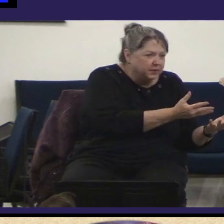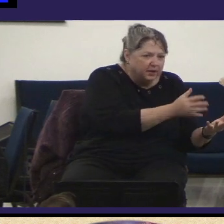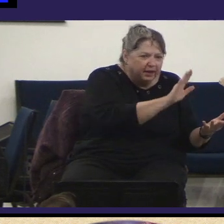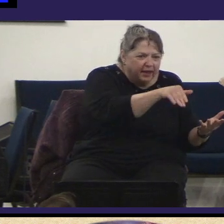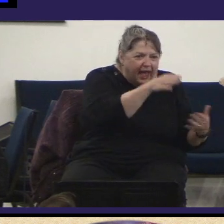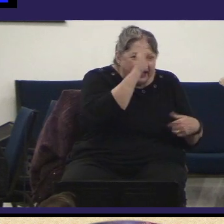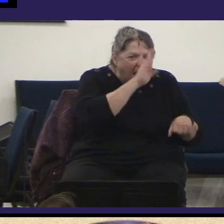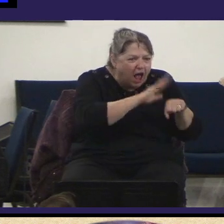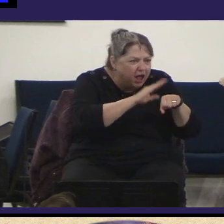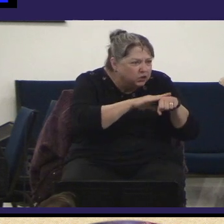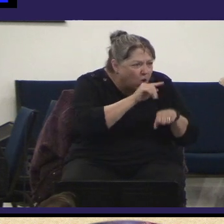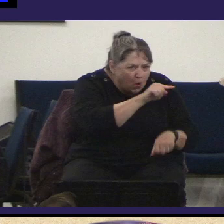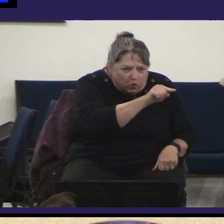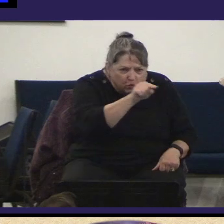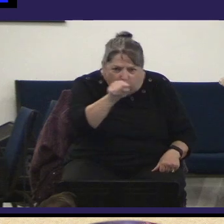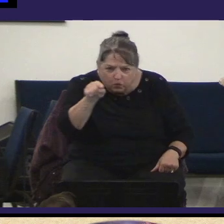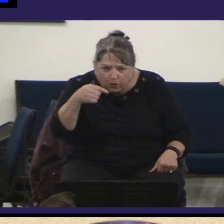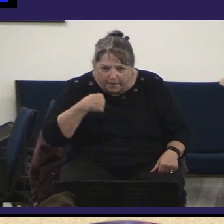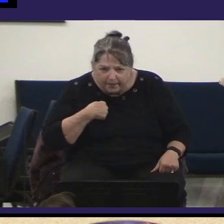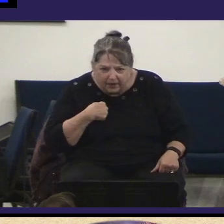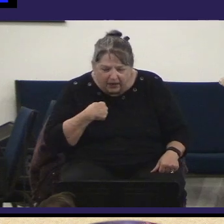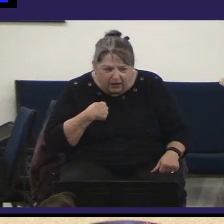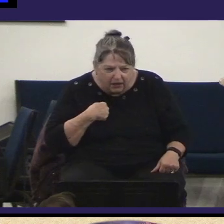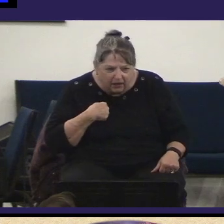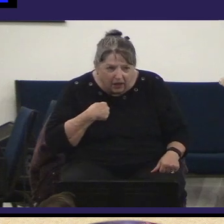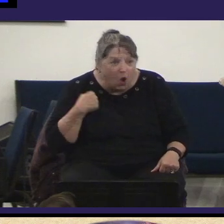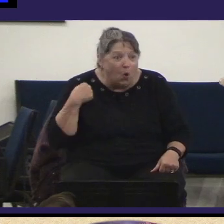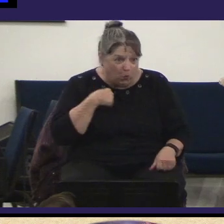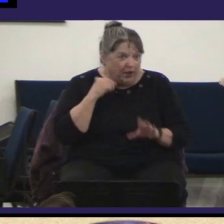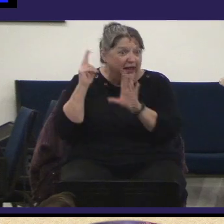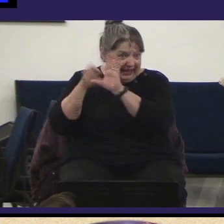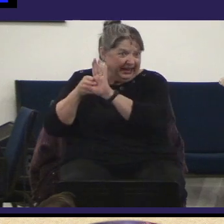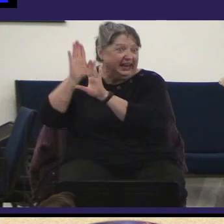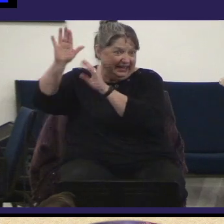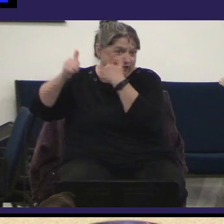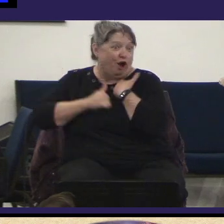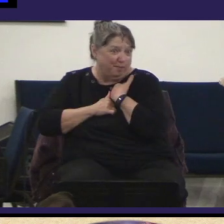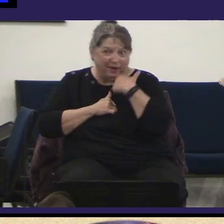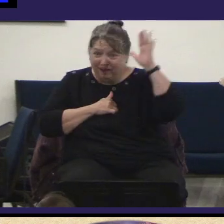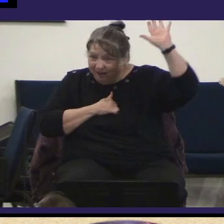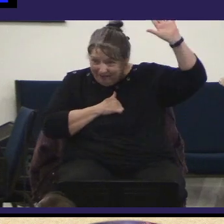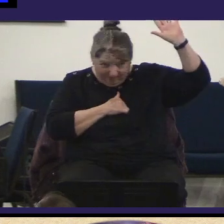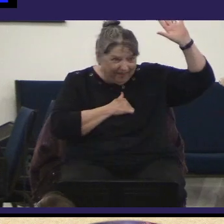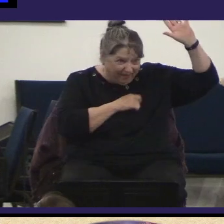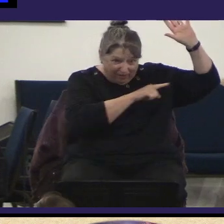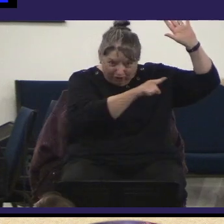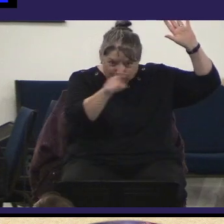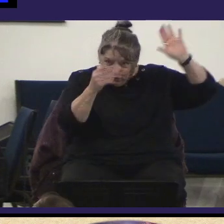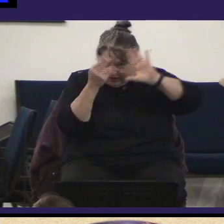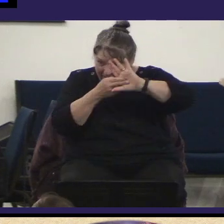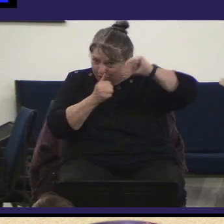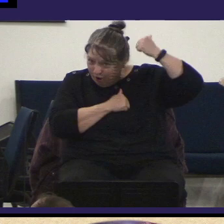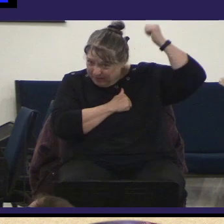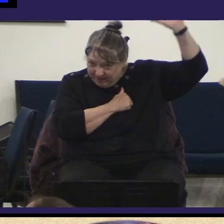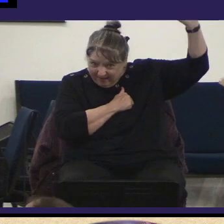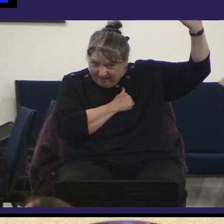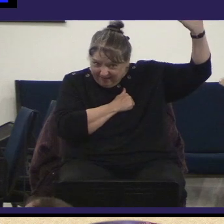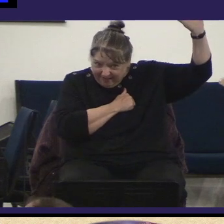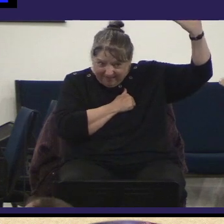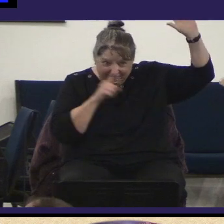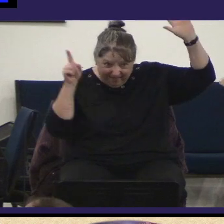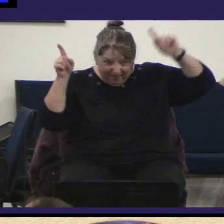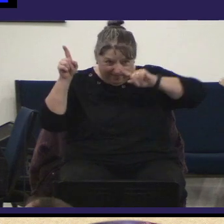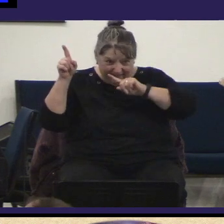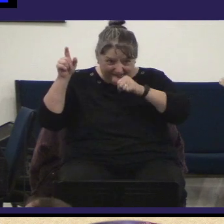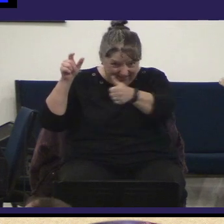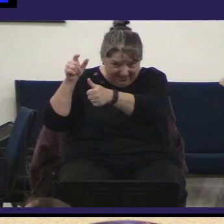me as members of his army. We've been recruited. How many of you knew that? I've been recruited. That day,